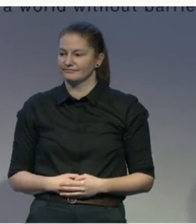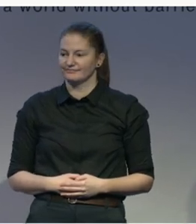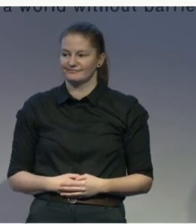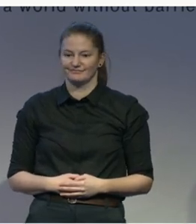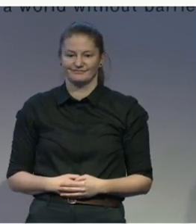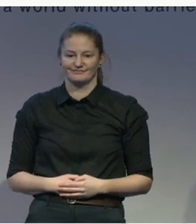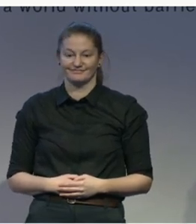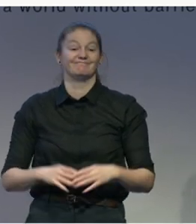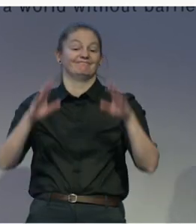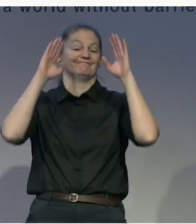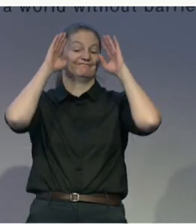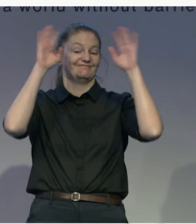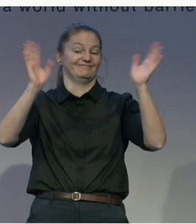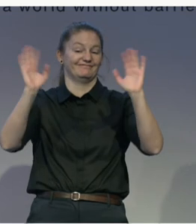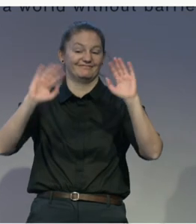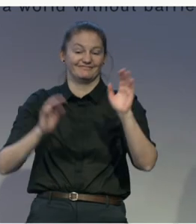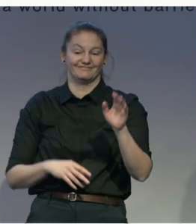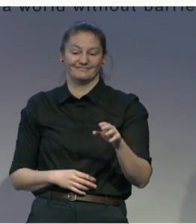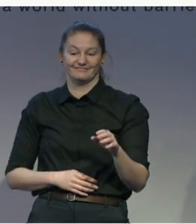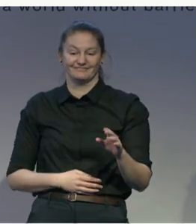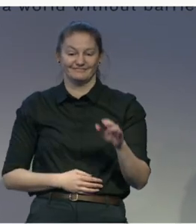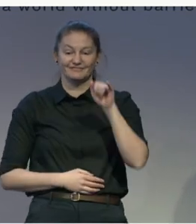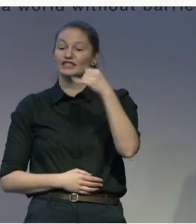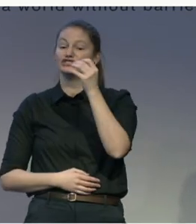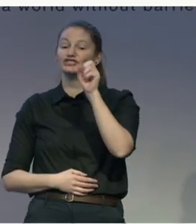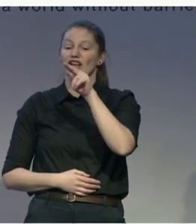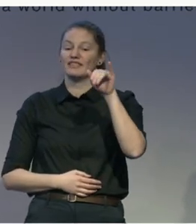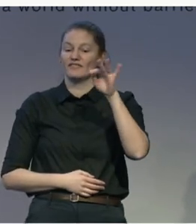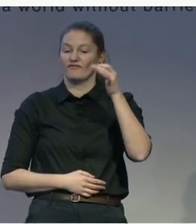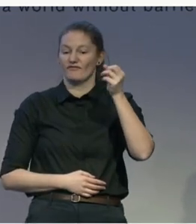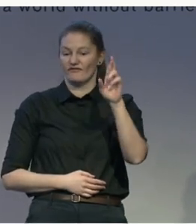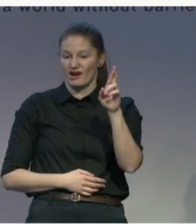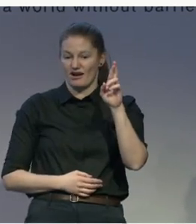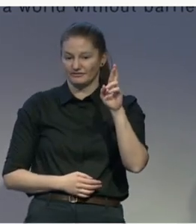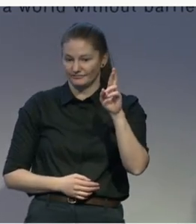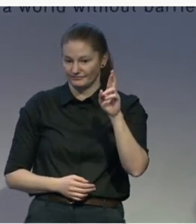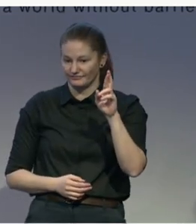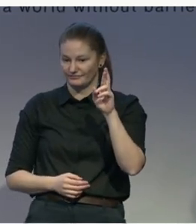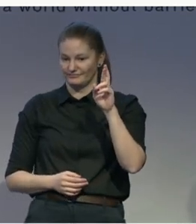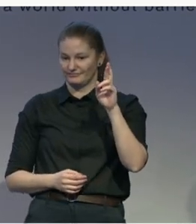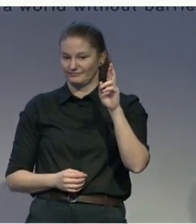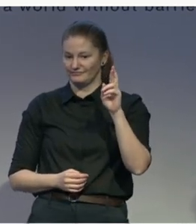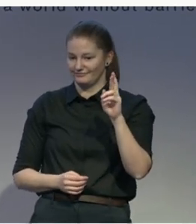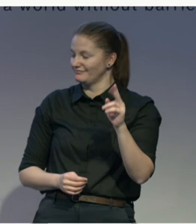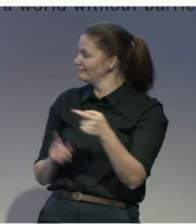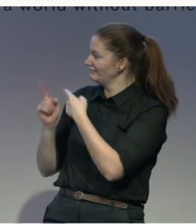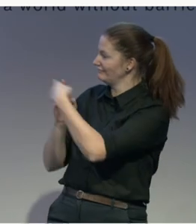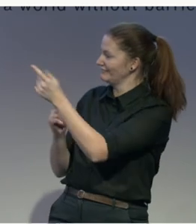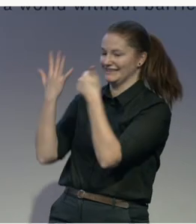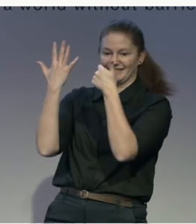Hi, Jennifer Mizrahi from Respectability. Six men on a panel. Where are the women in